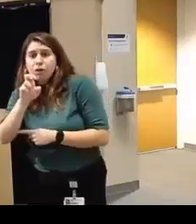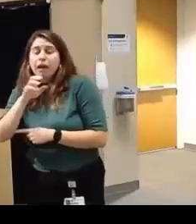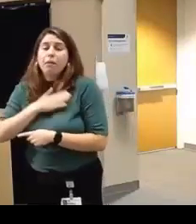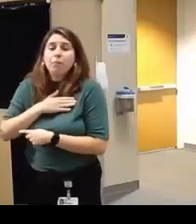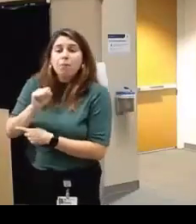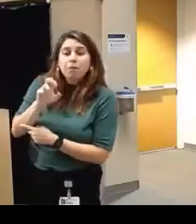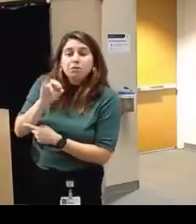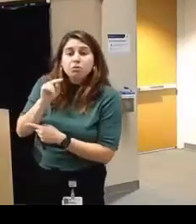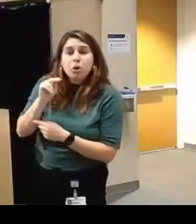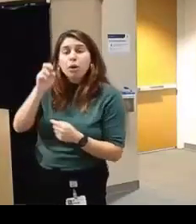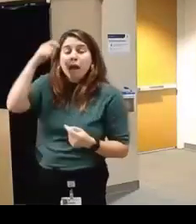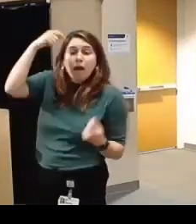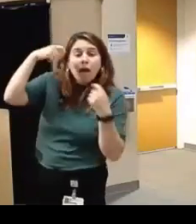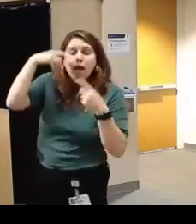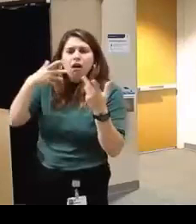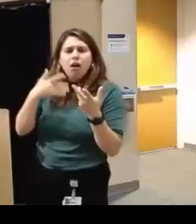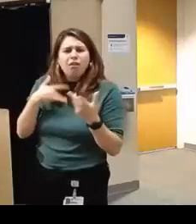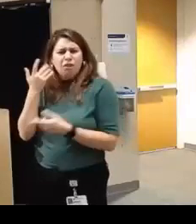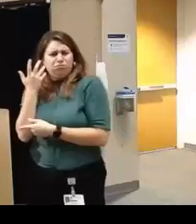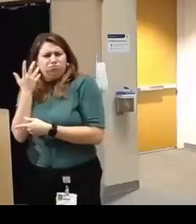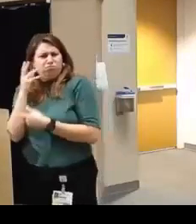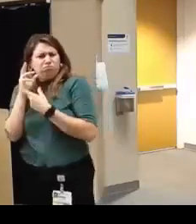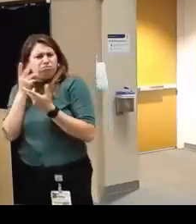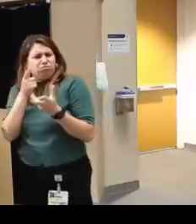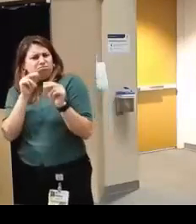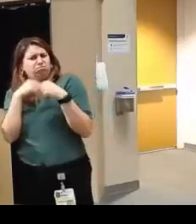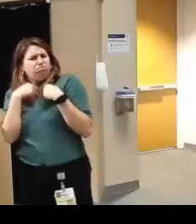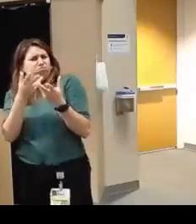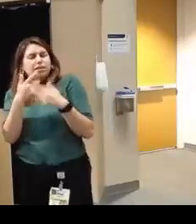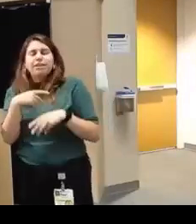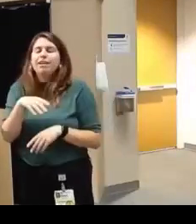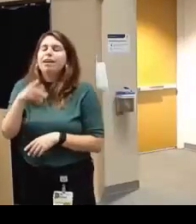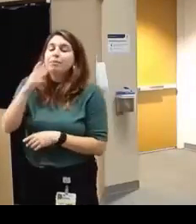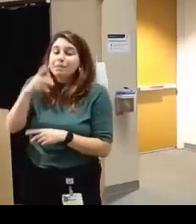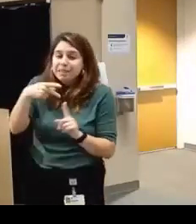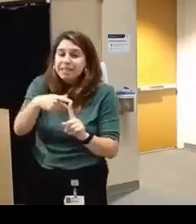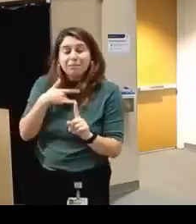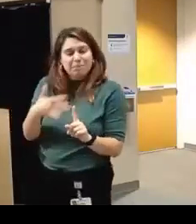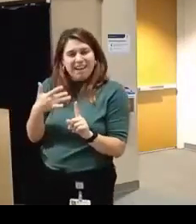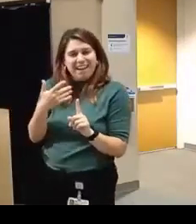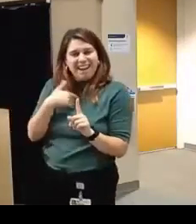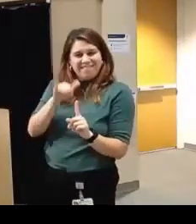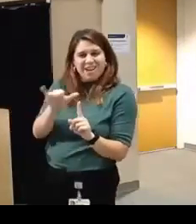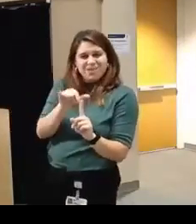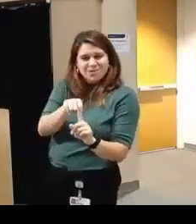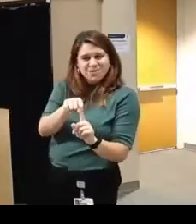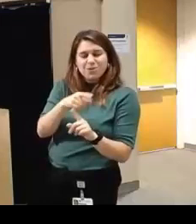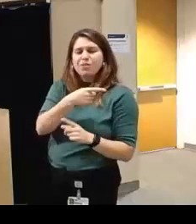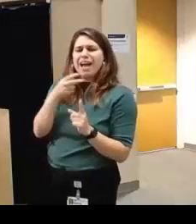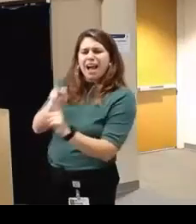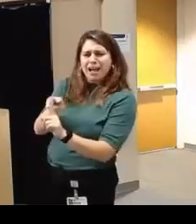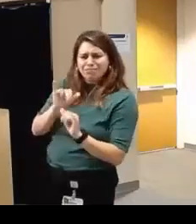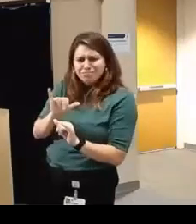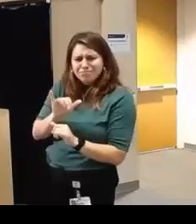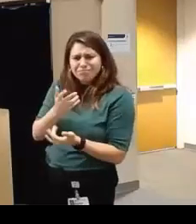just doesn't compute, and they're very unlikely to adhere. And PCPs, primary care providers, get that too. They see